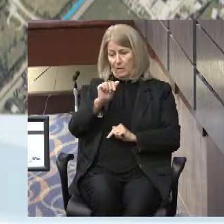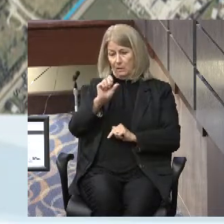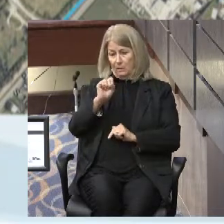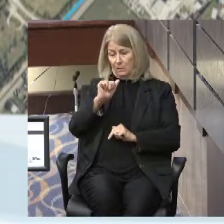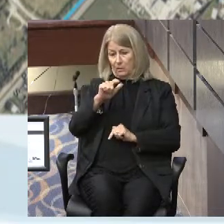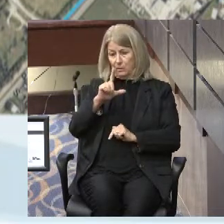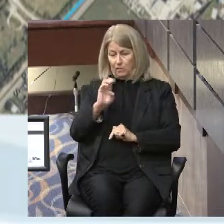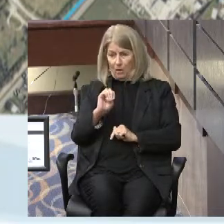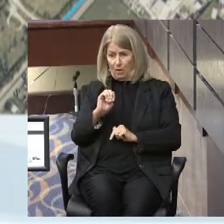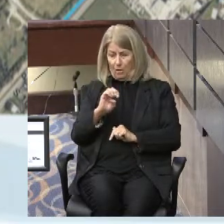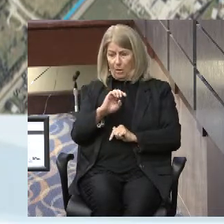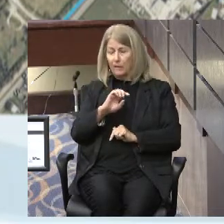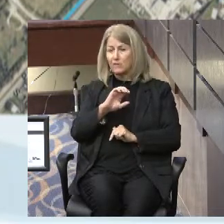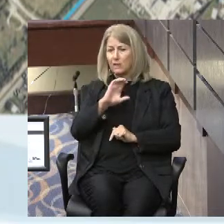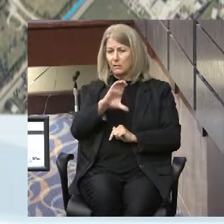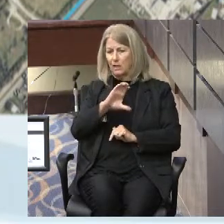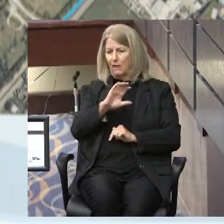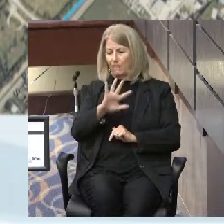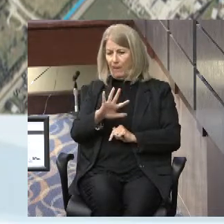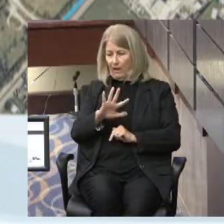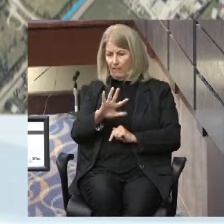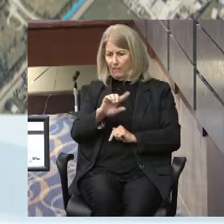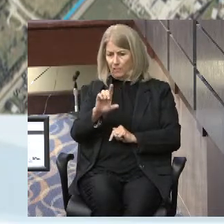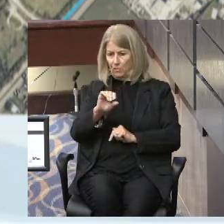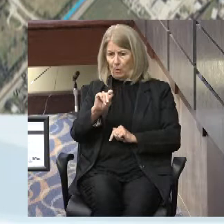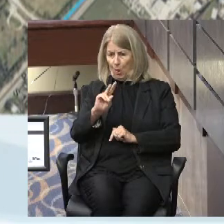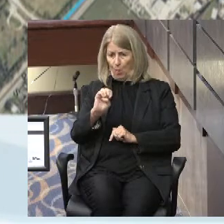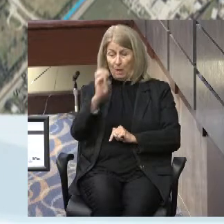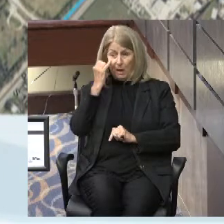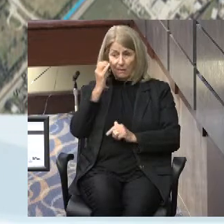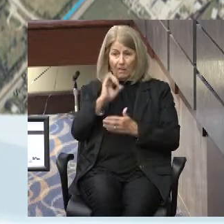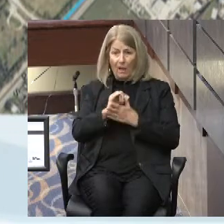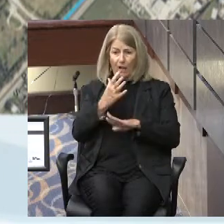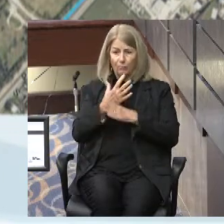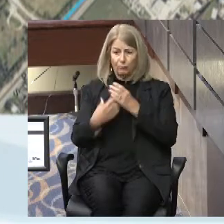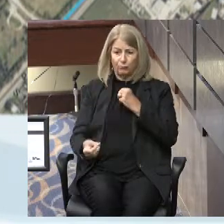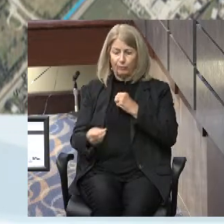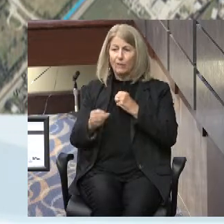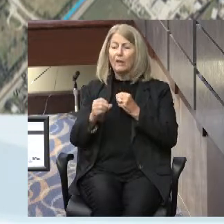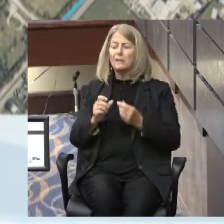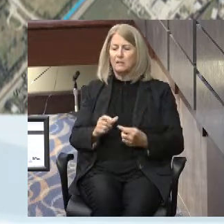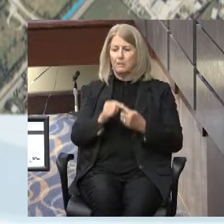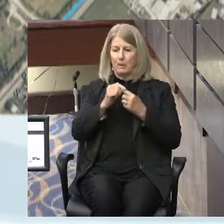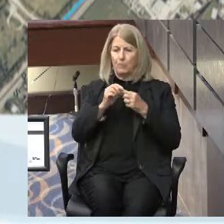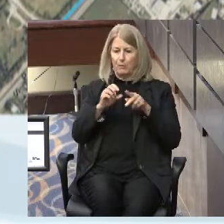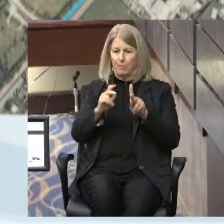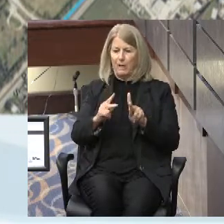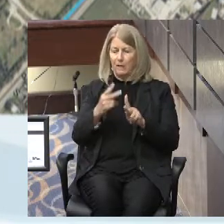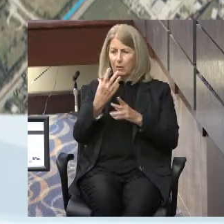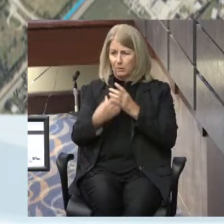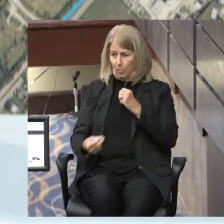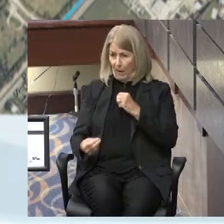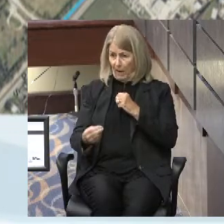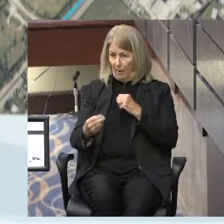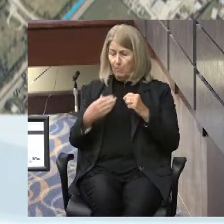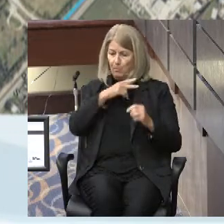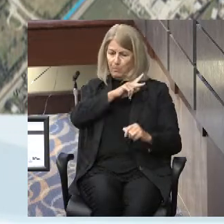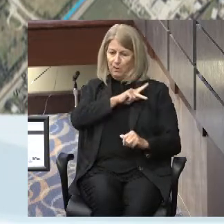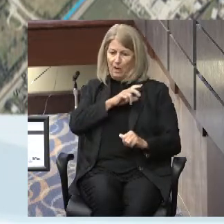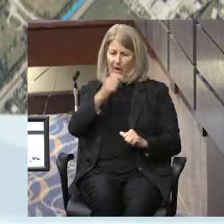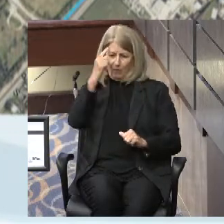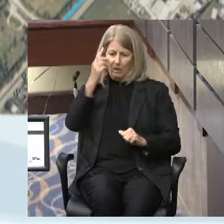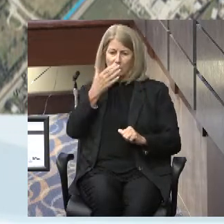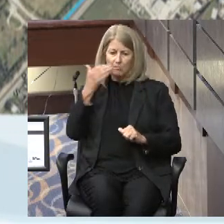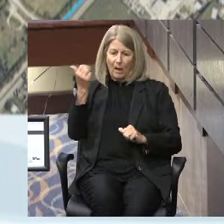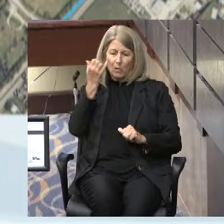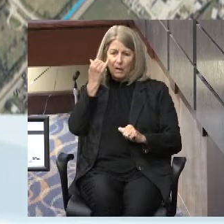C5, if that goes away, then the special permit will go away. I think there needs to be, personally, I think it'd be better